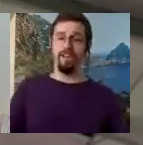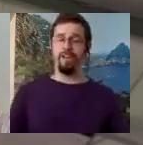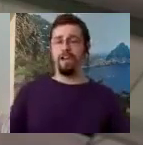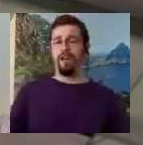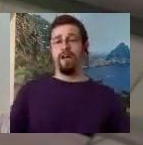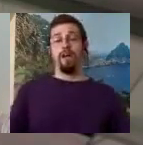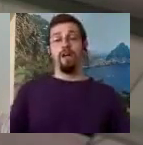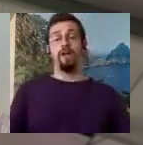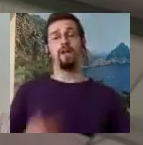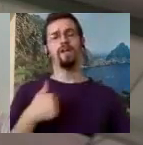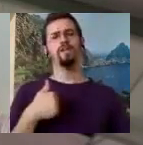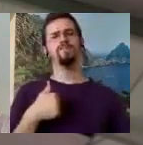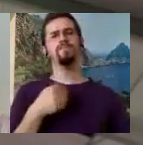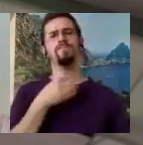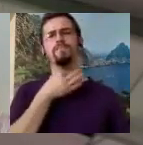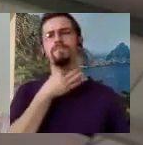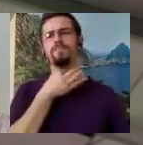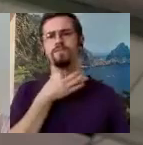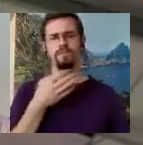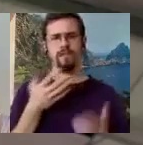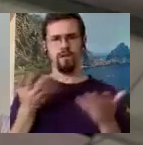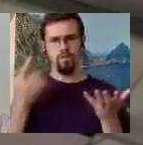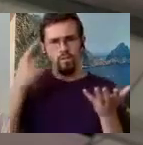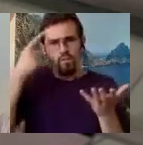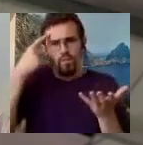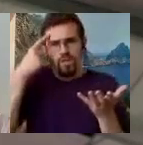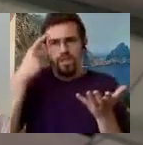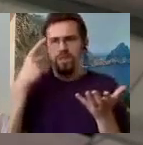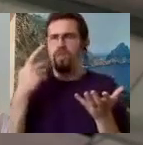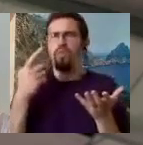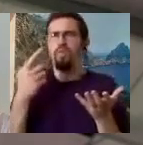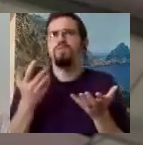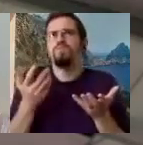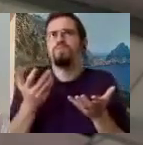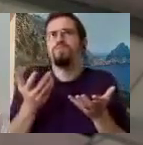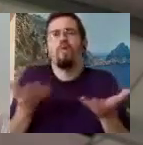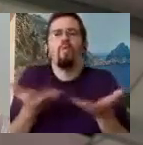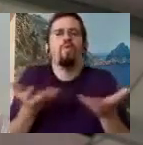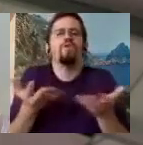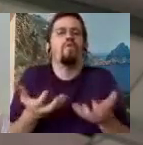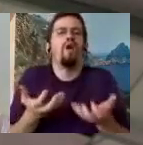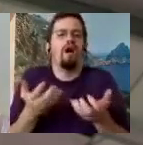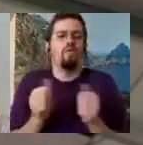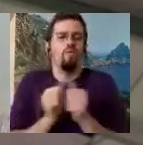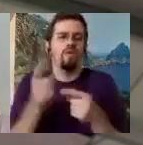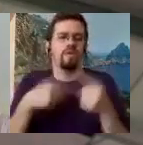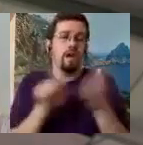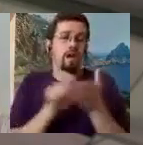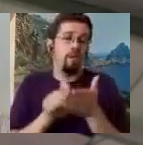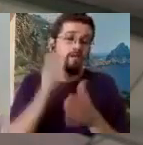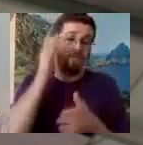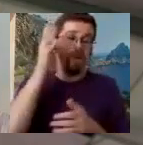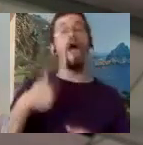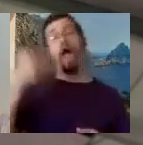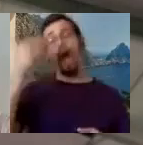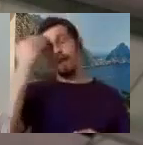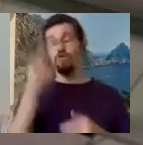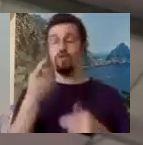Wow, that's really very beautiful. It really is moving. It sounds like it truly has affected you, and I'm so happy to know